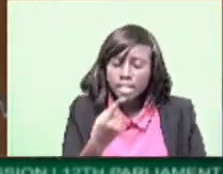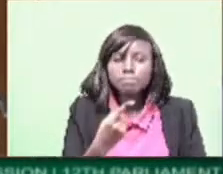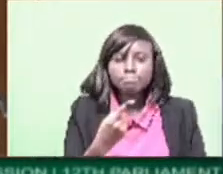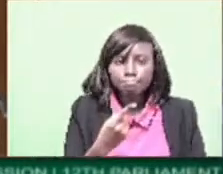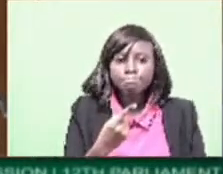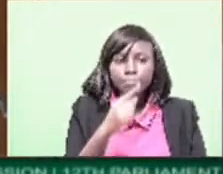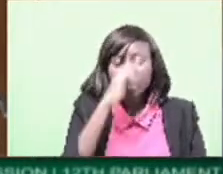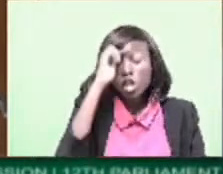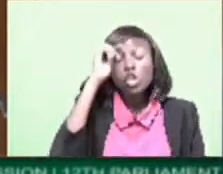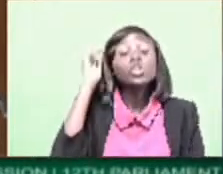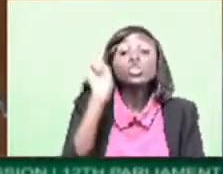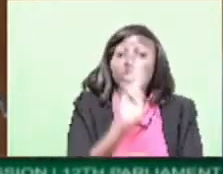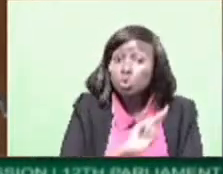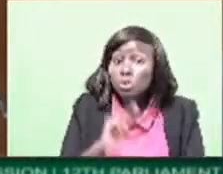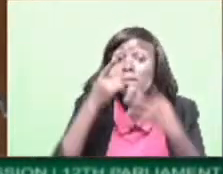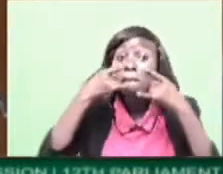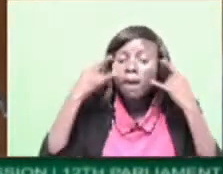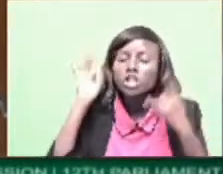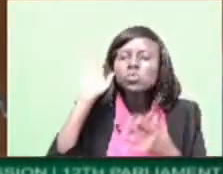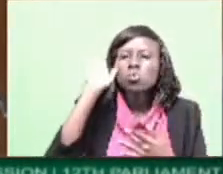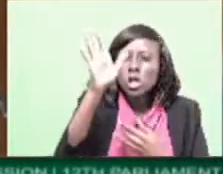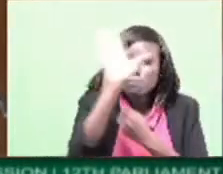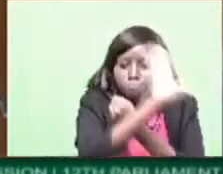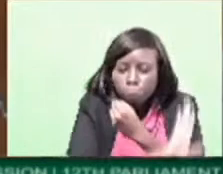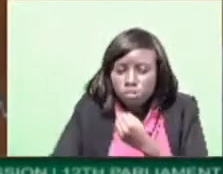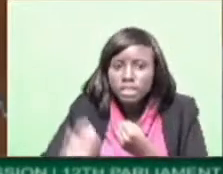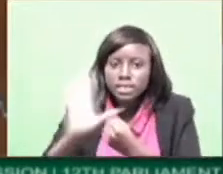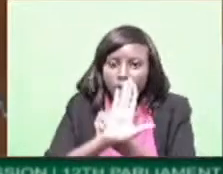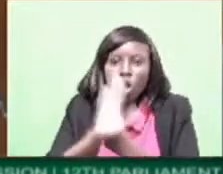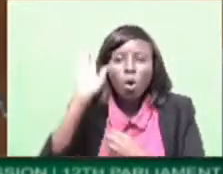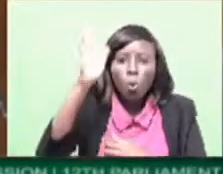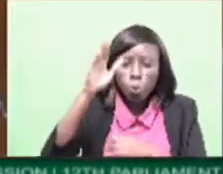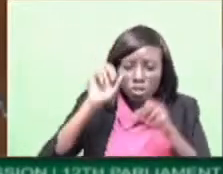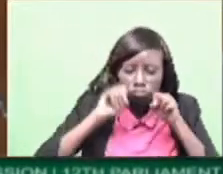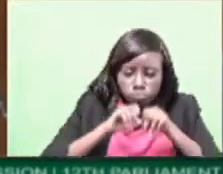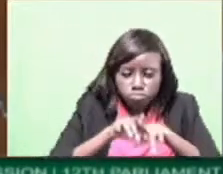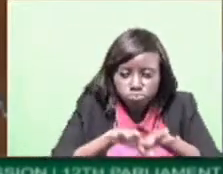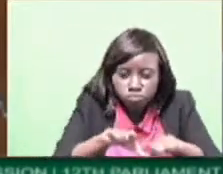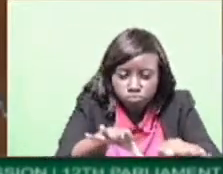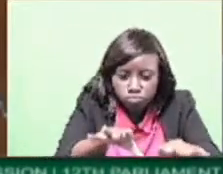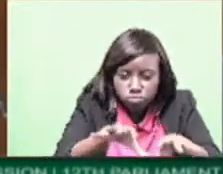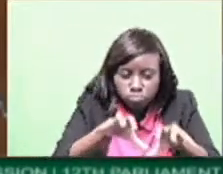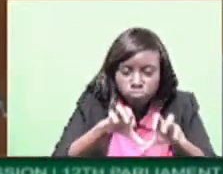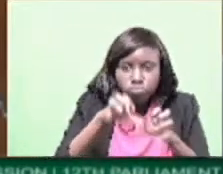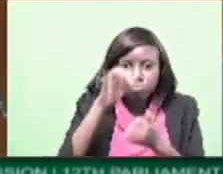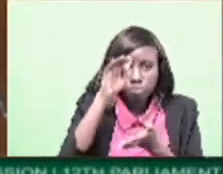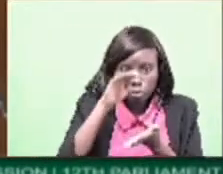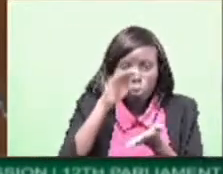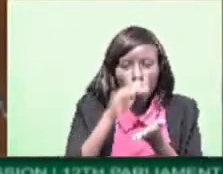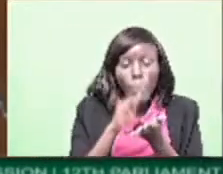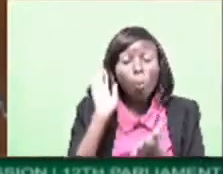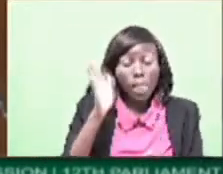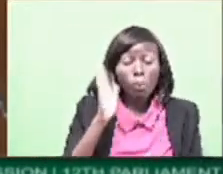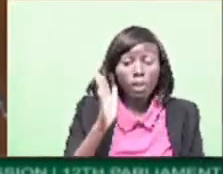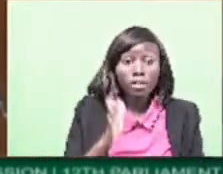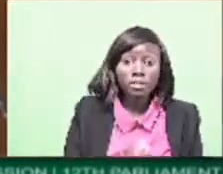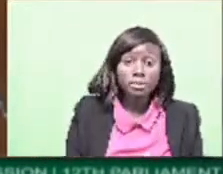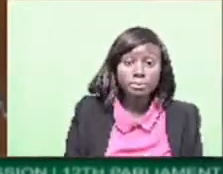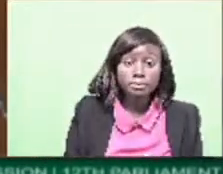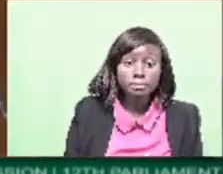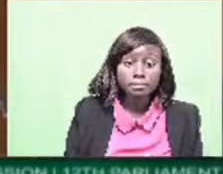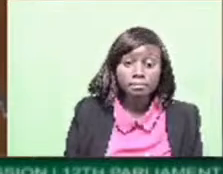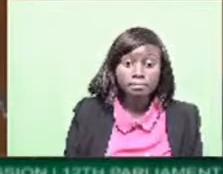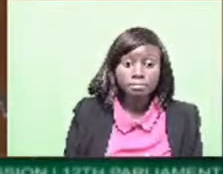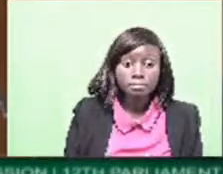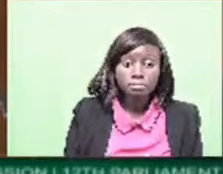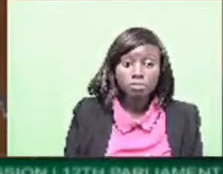COVID. And that was taking place in March when we came out and we took the decisions that we did, and we implemented the stay-at-home